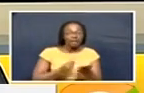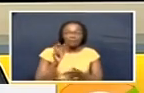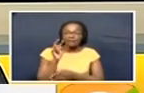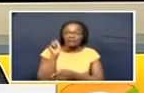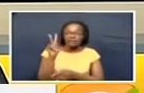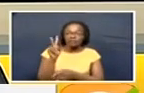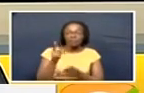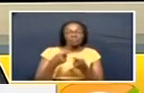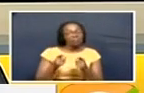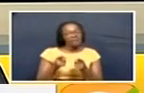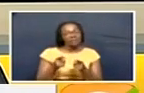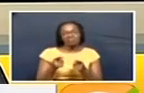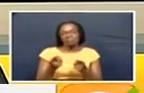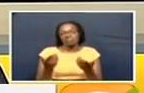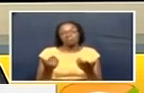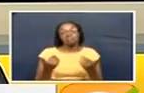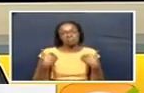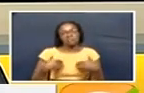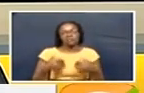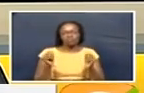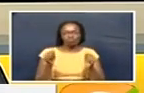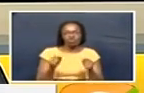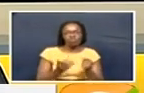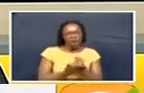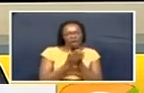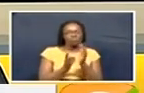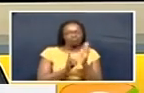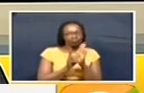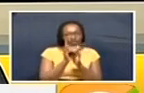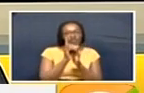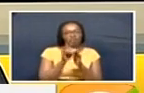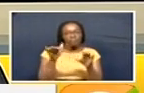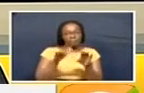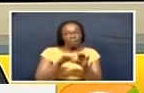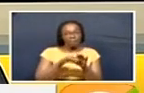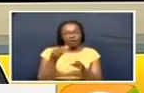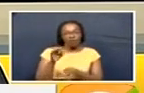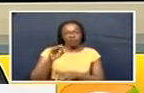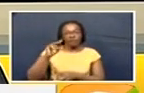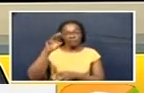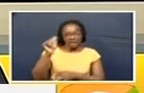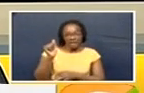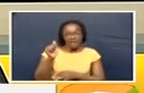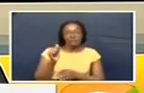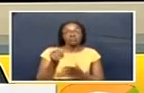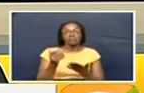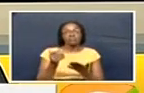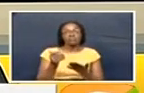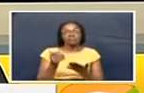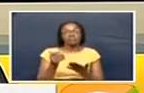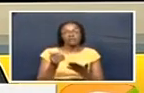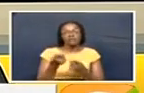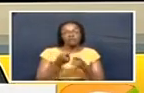at the end of the day, we overcame. I was able to help develop the members of the county assembly almost, I would say,